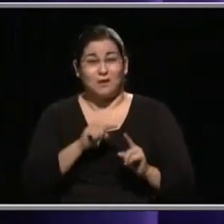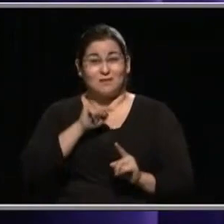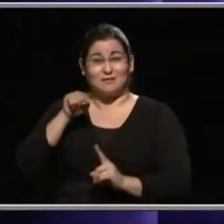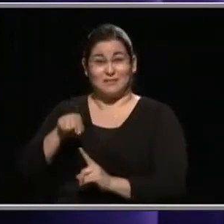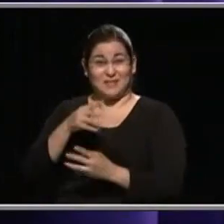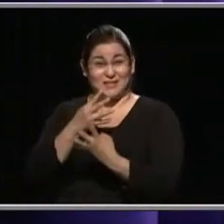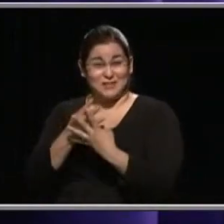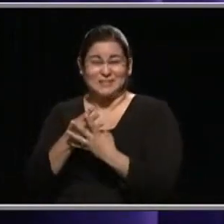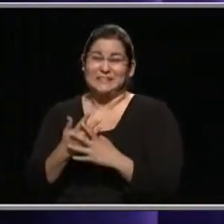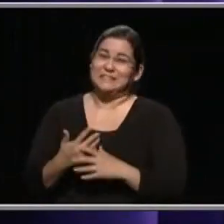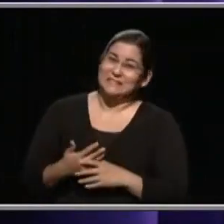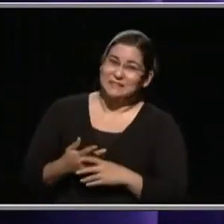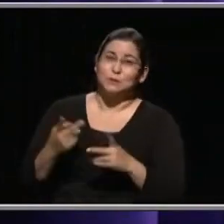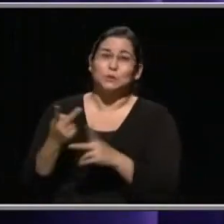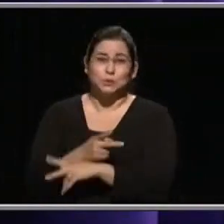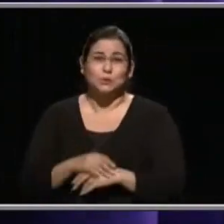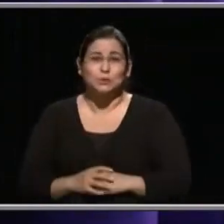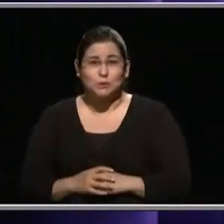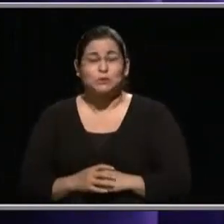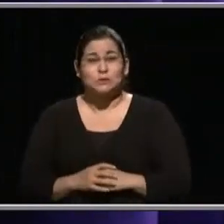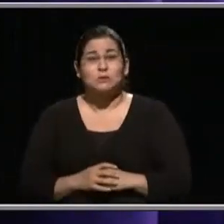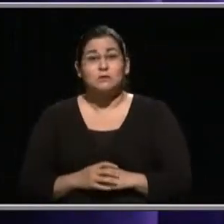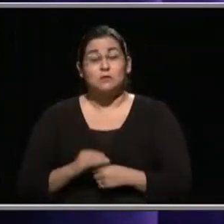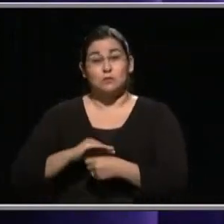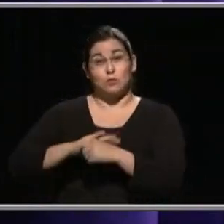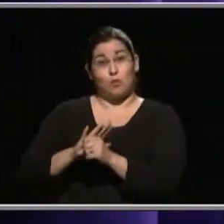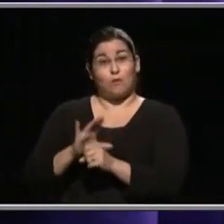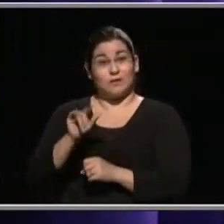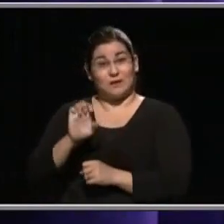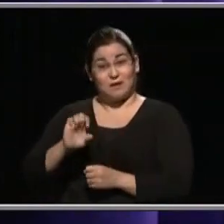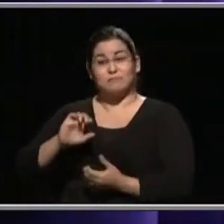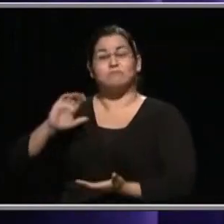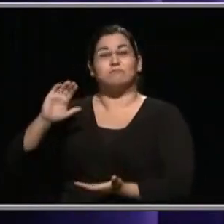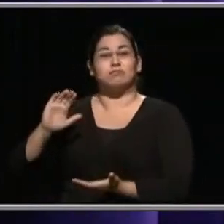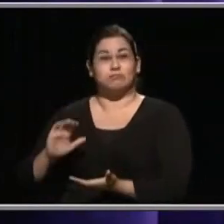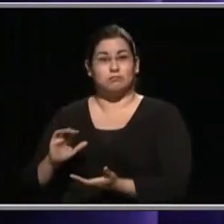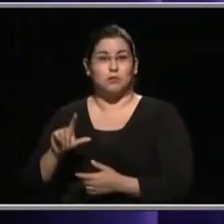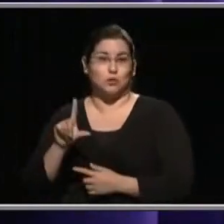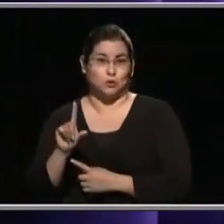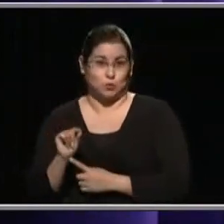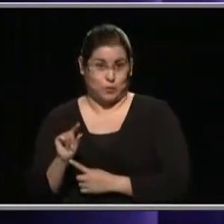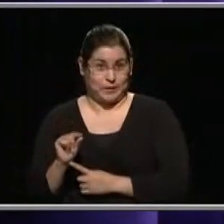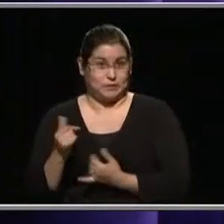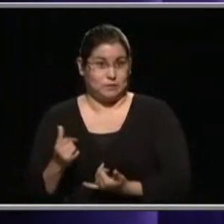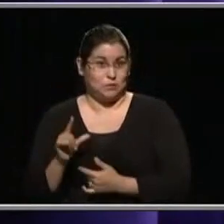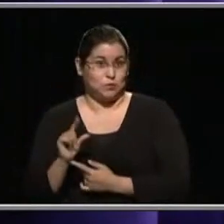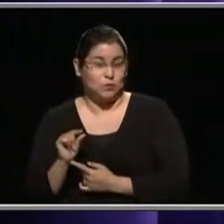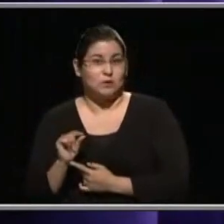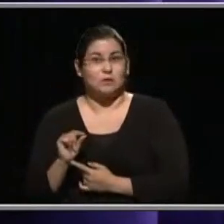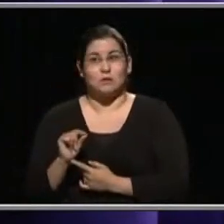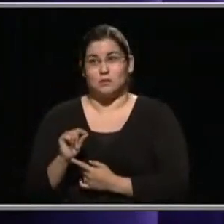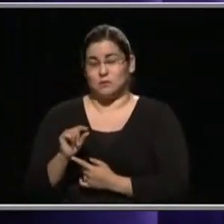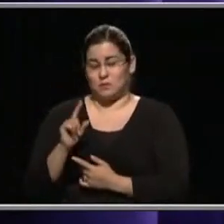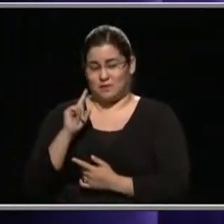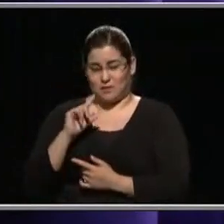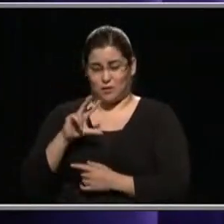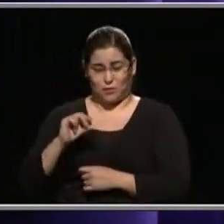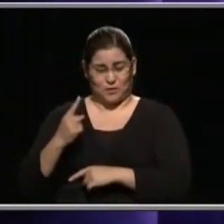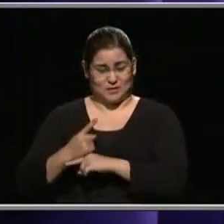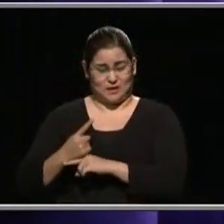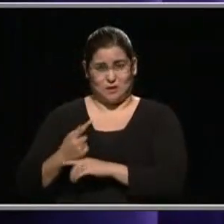jail. We had brought down our COVID cases in the jail to 20, maybe 30 days or so